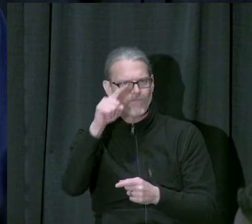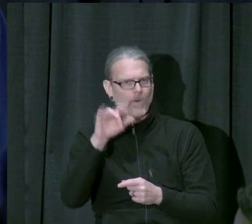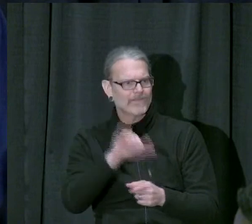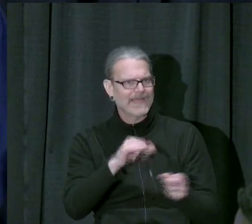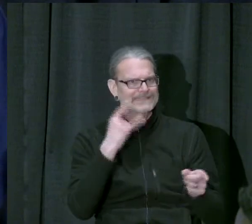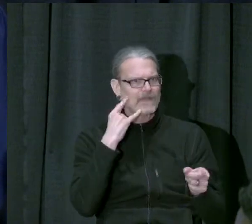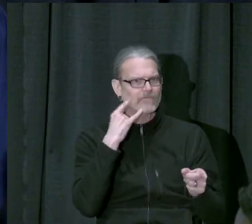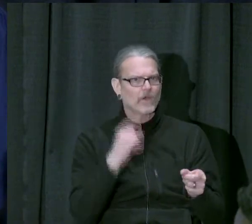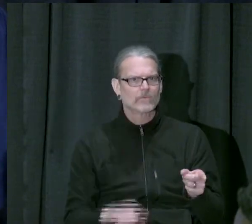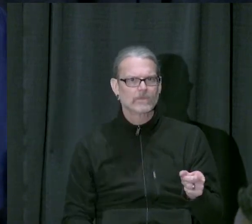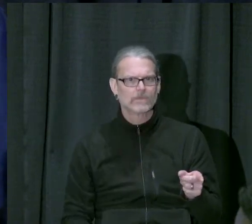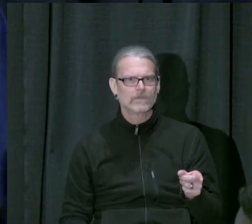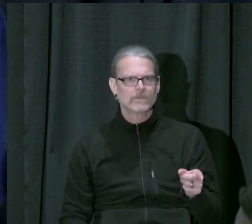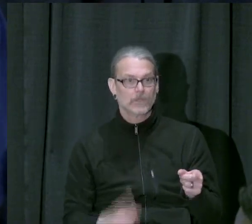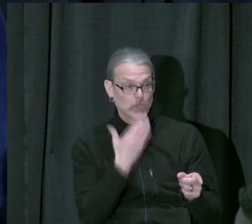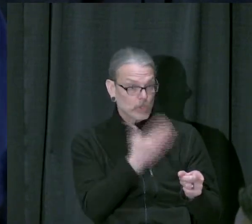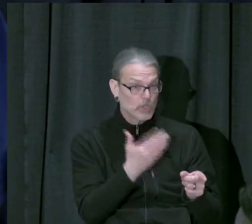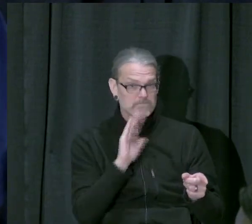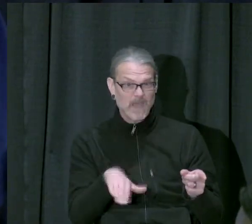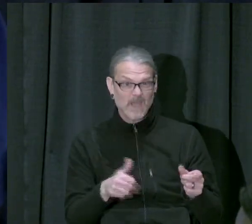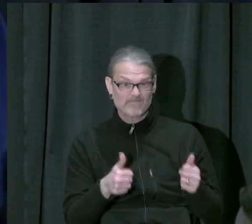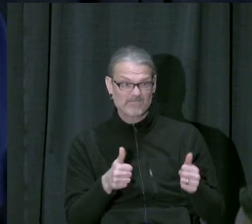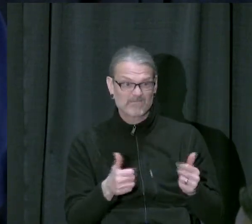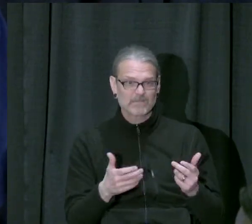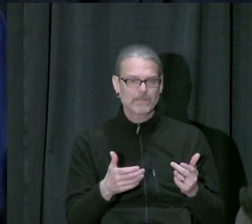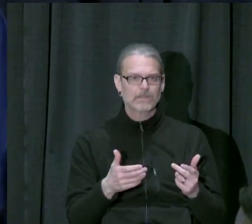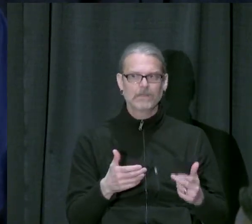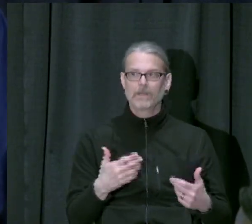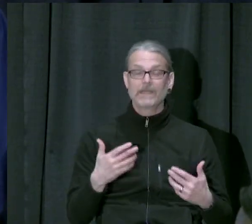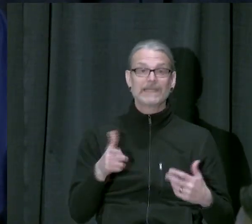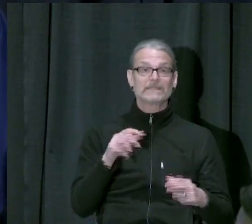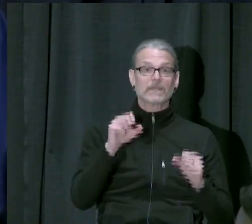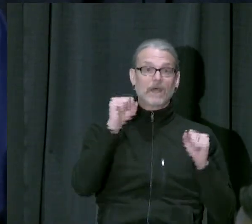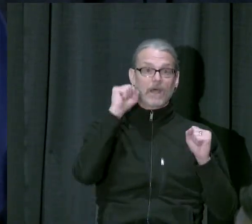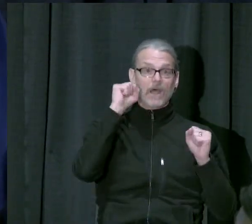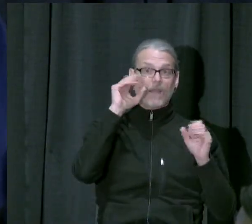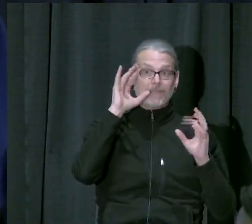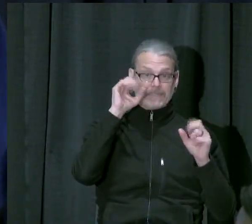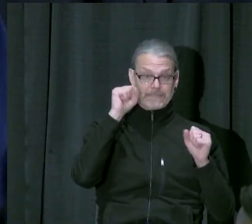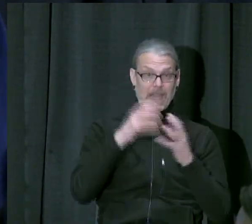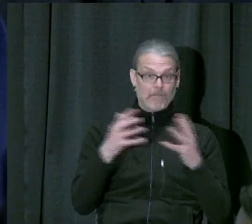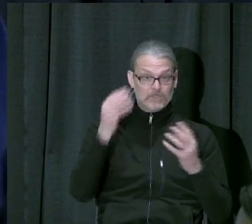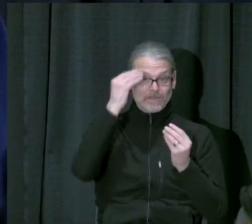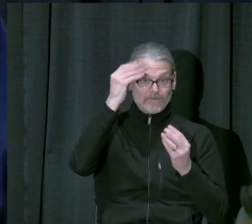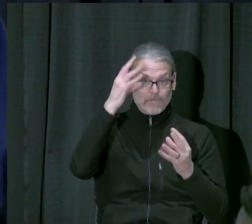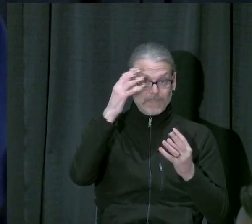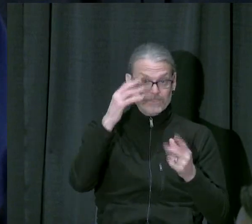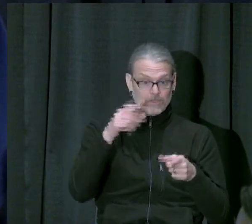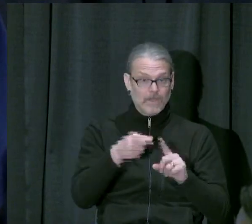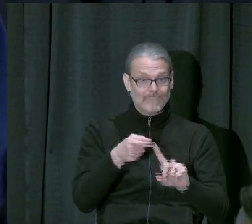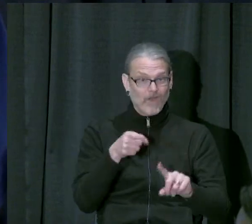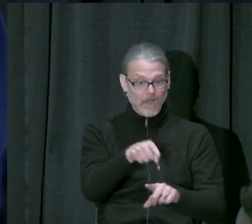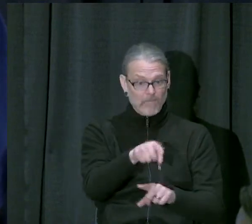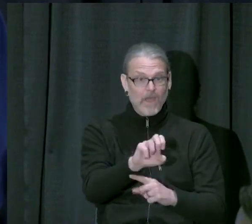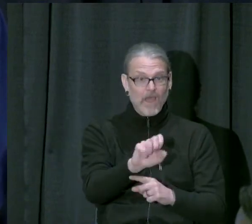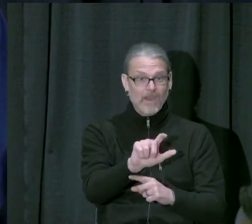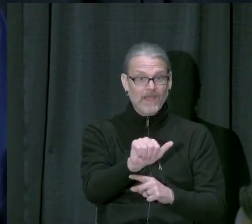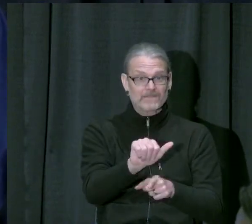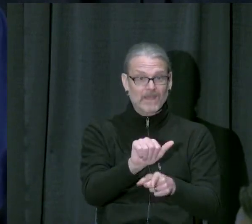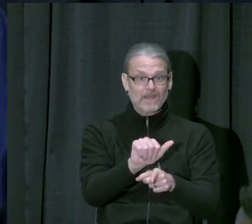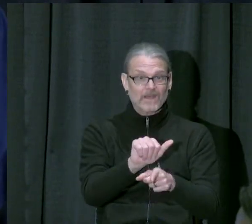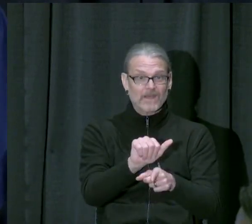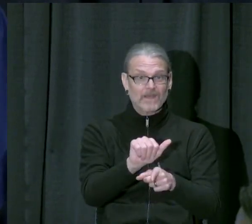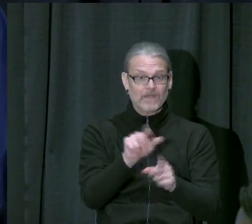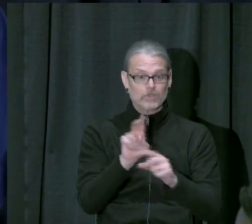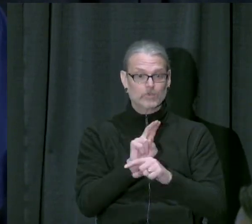looking for. Really, it's quite amazing the amount of information that you can get just by using your voice,